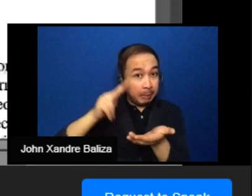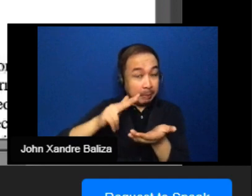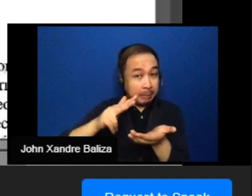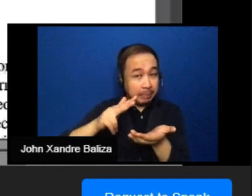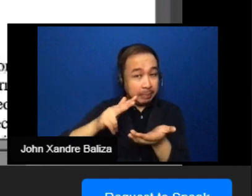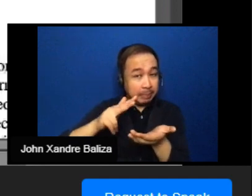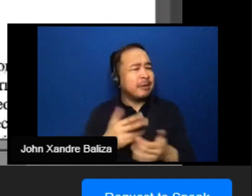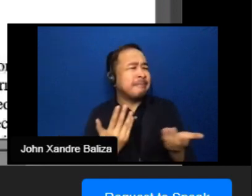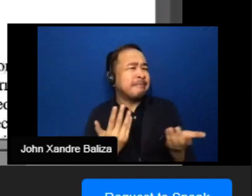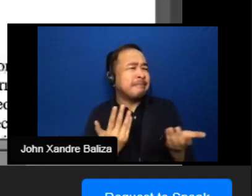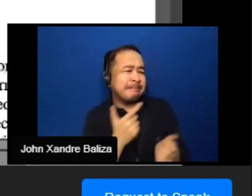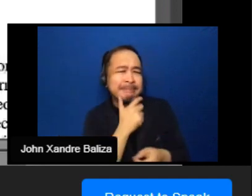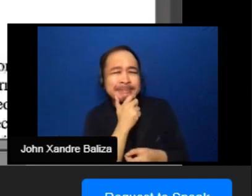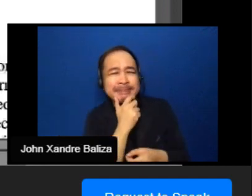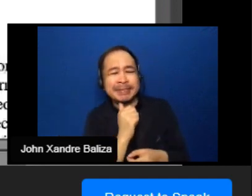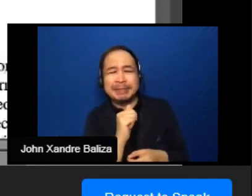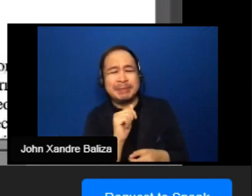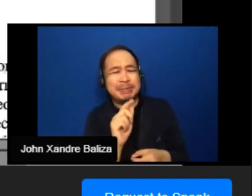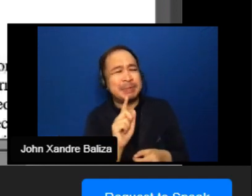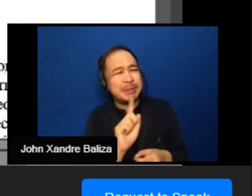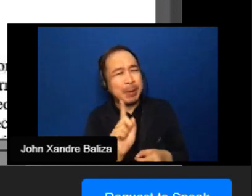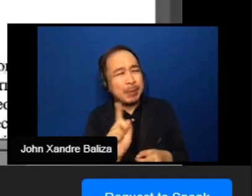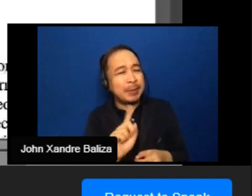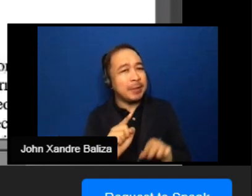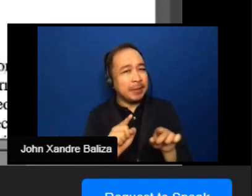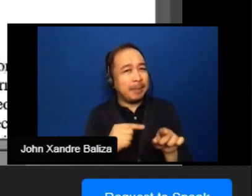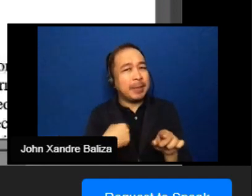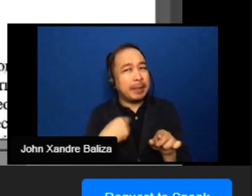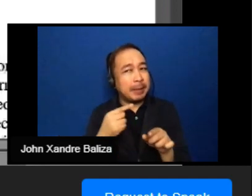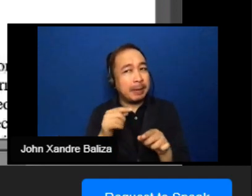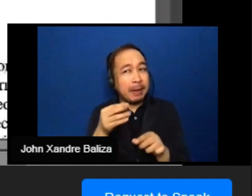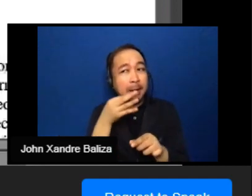Not exactly. I asked the secretariat and